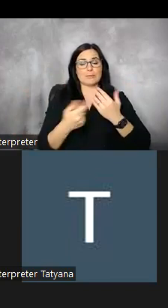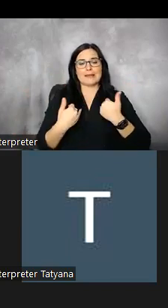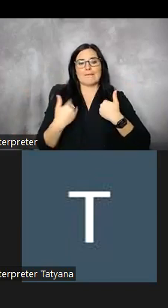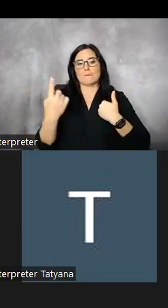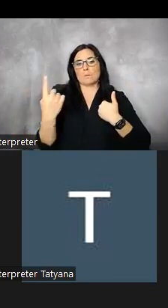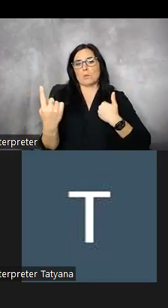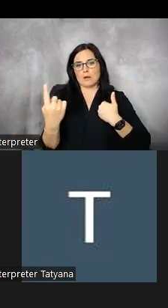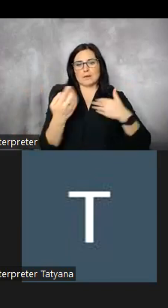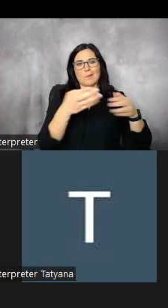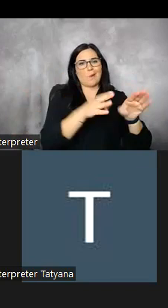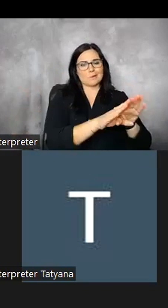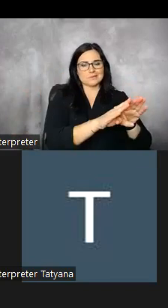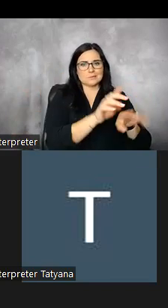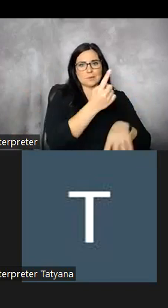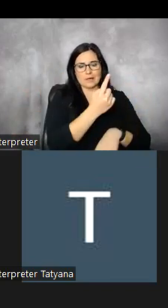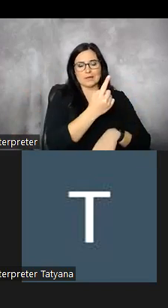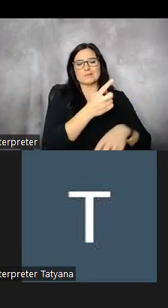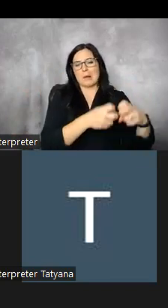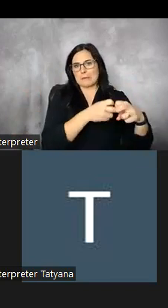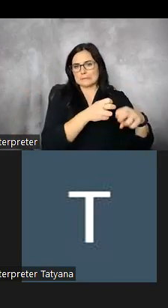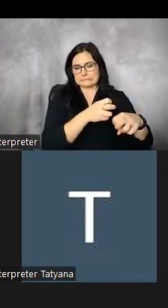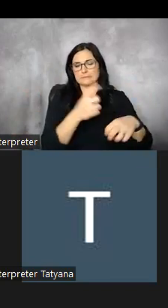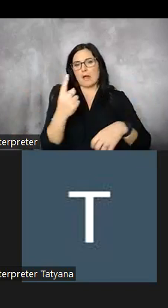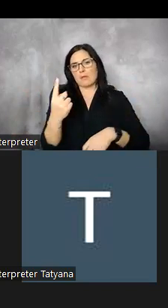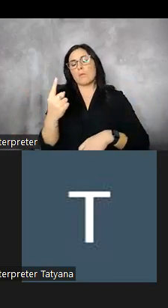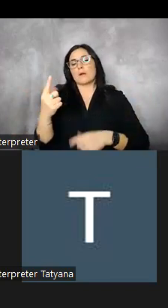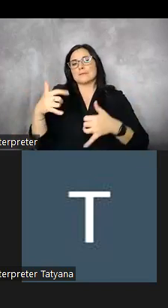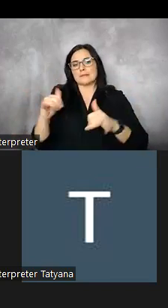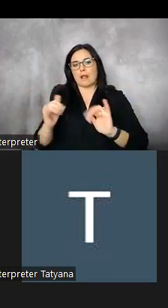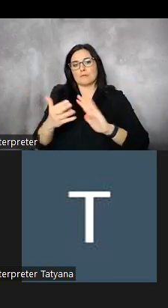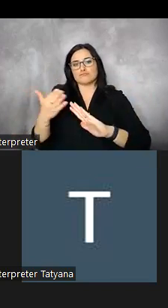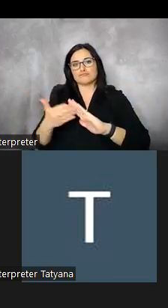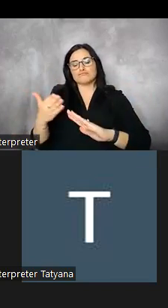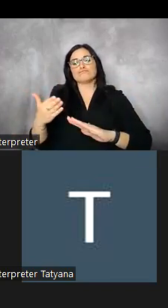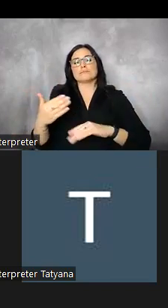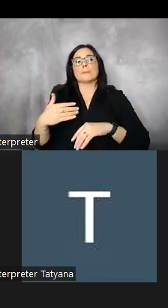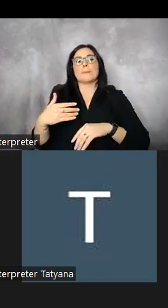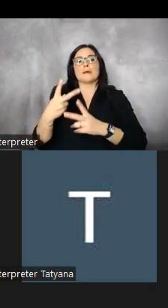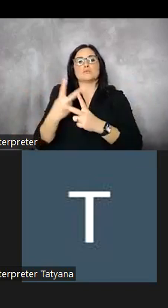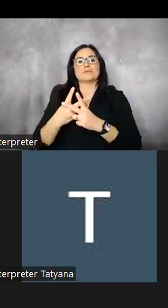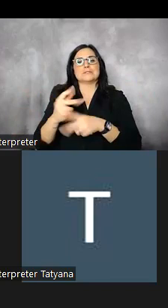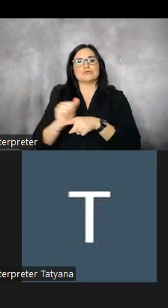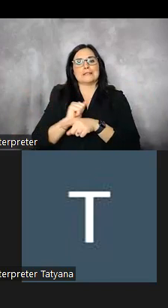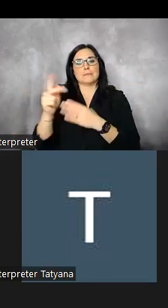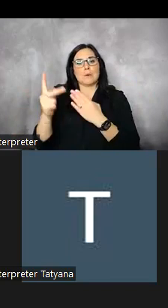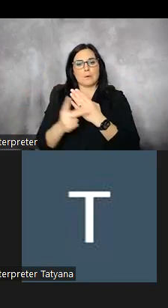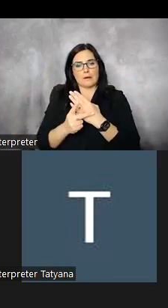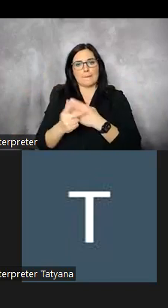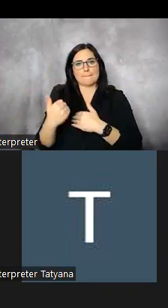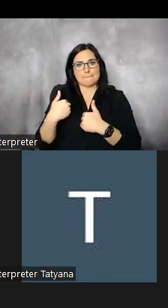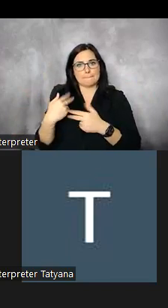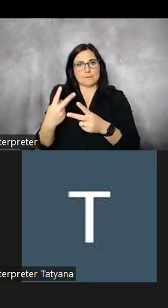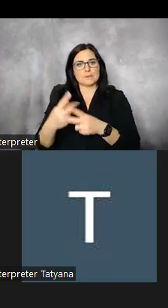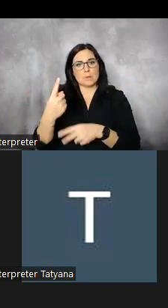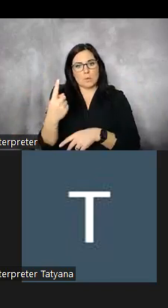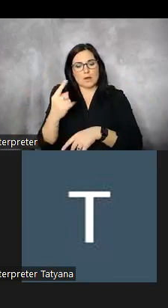I closed one of them. It was having some problems really producing or doing the things we needed. We have 1 prison program in